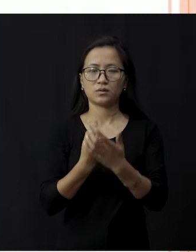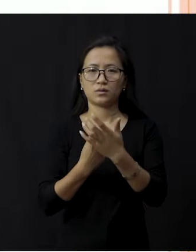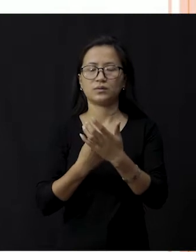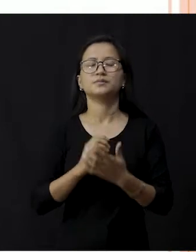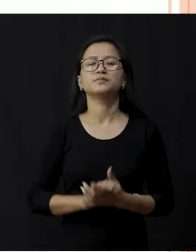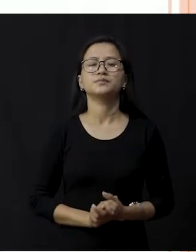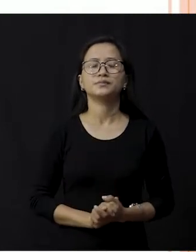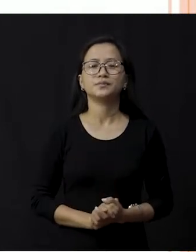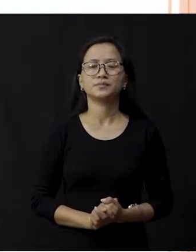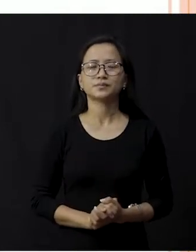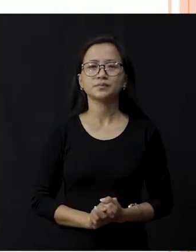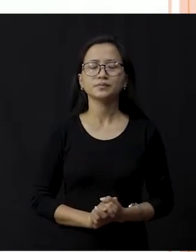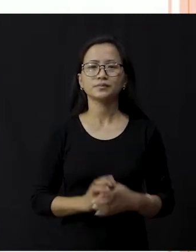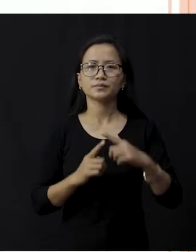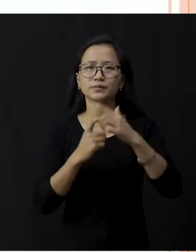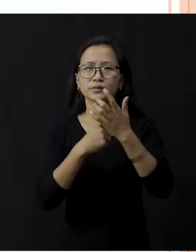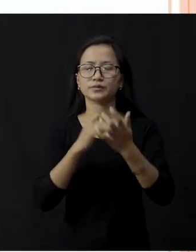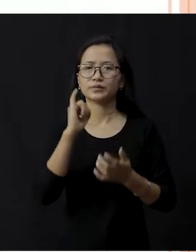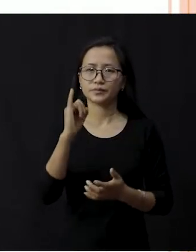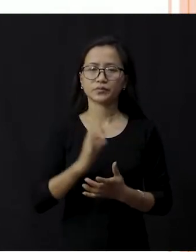T-R-I-C-O-L-O-R. Again,